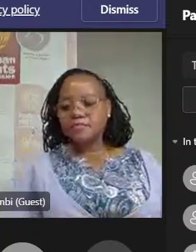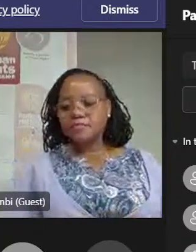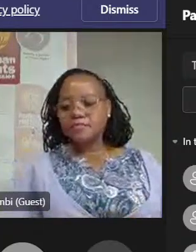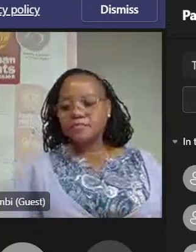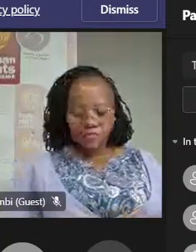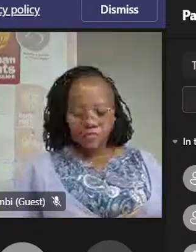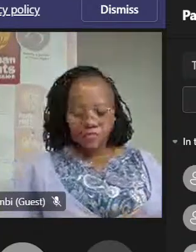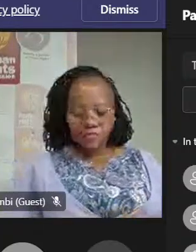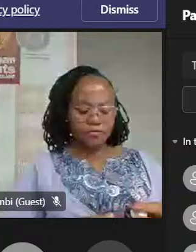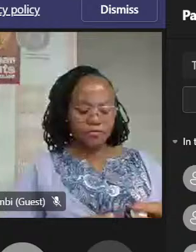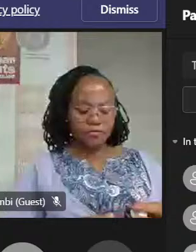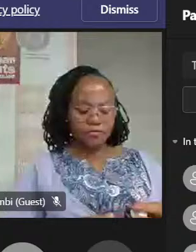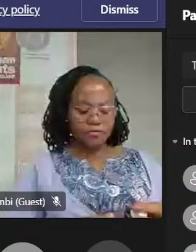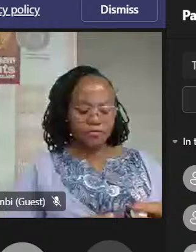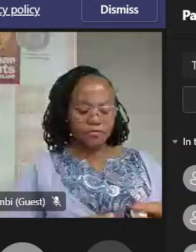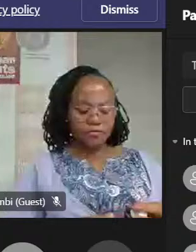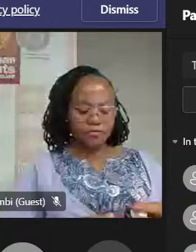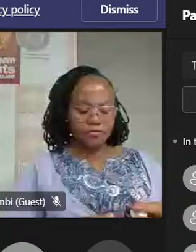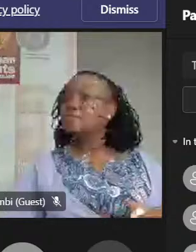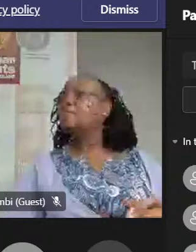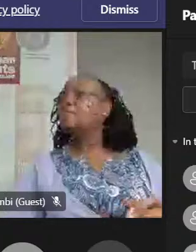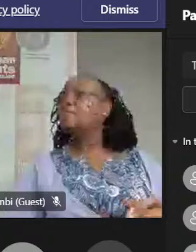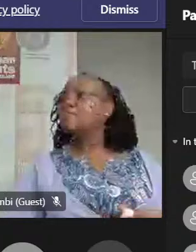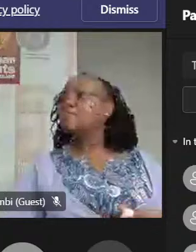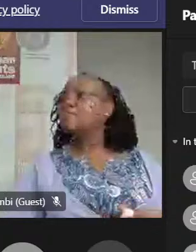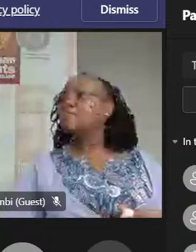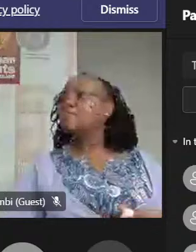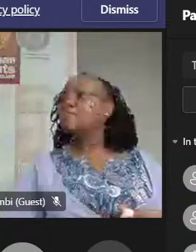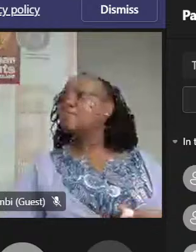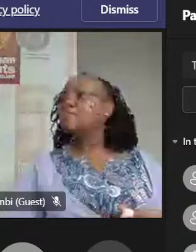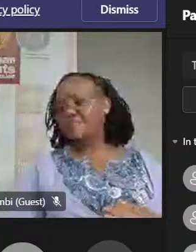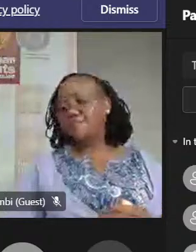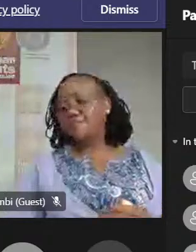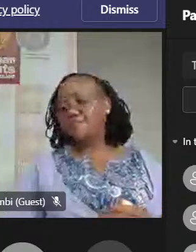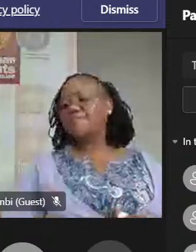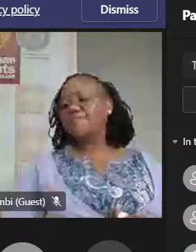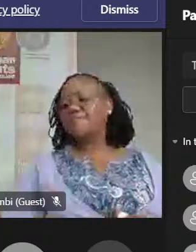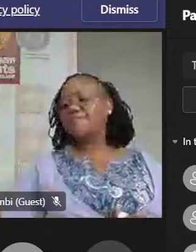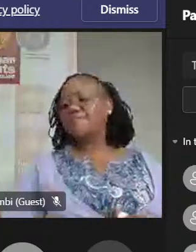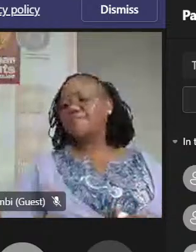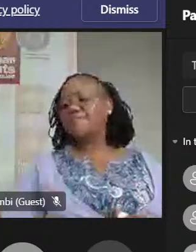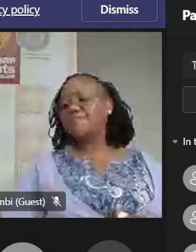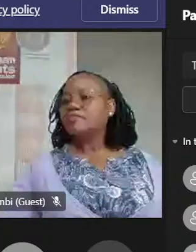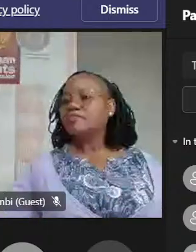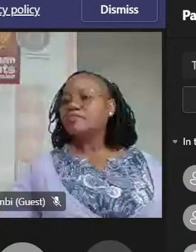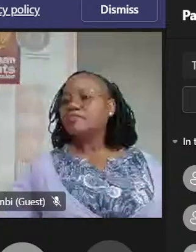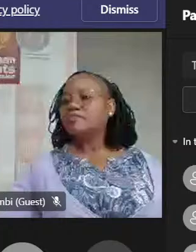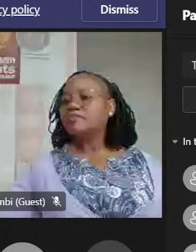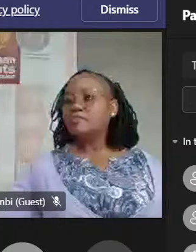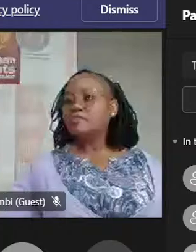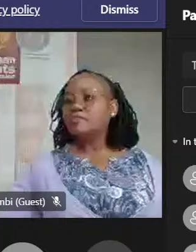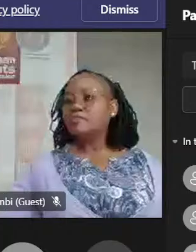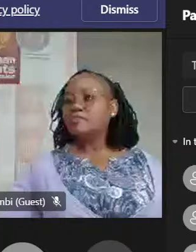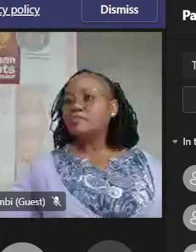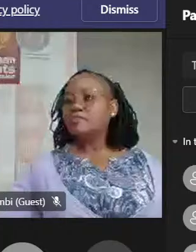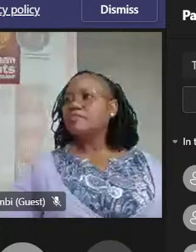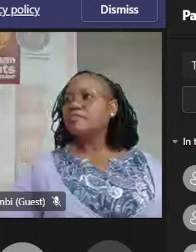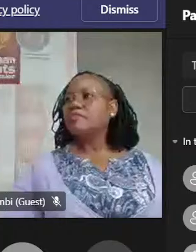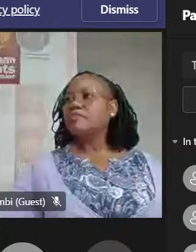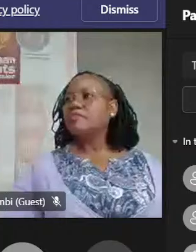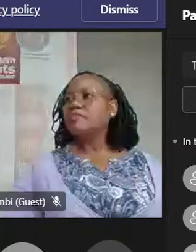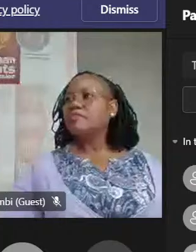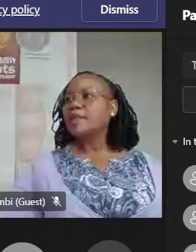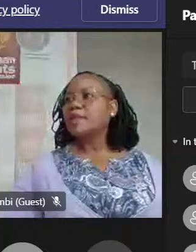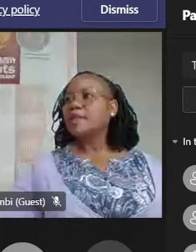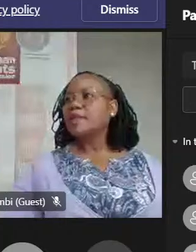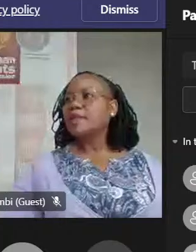I think it might be best until we just sort out all of our technical issues if we maybe pose three